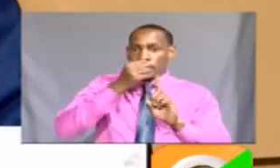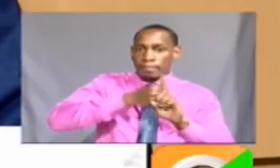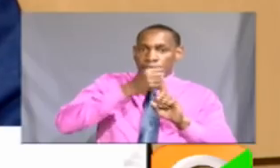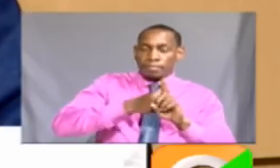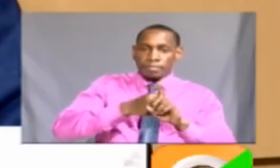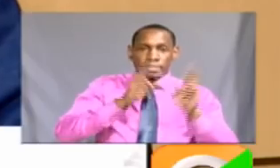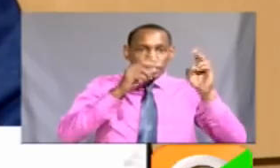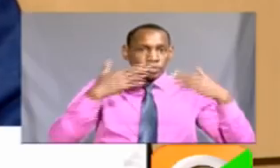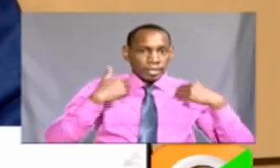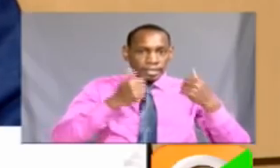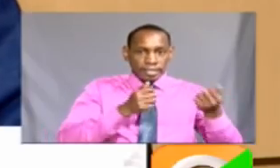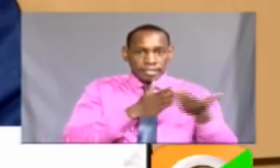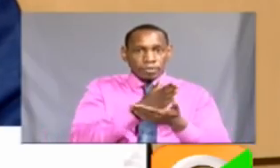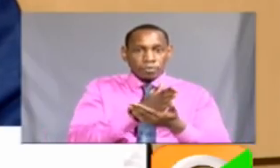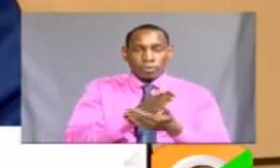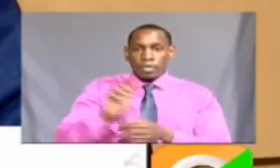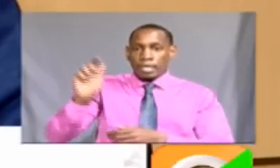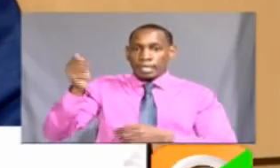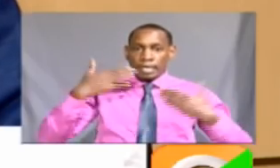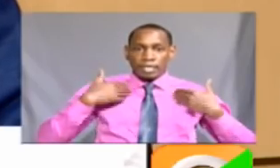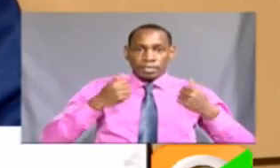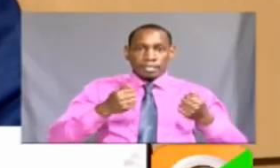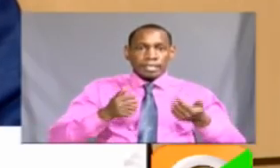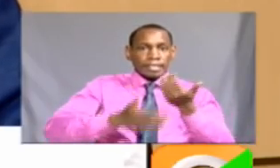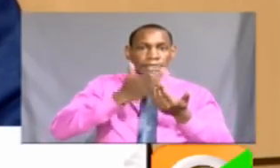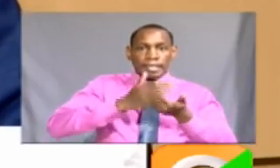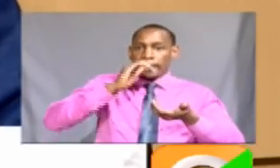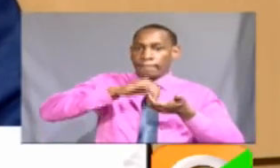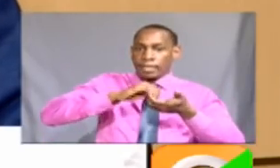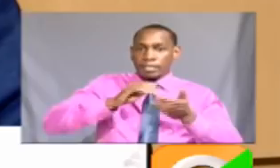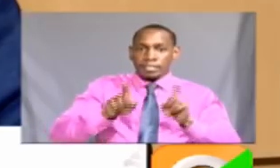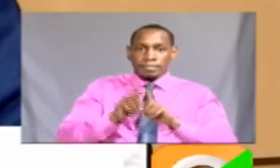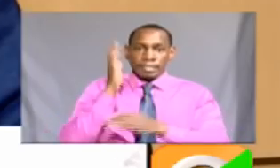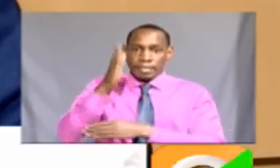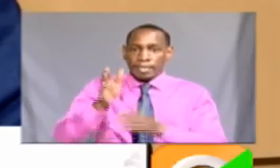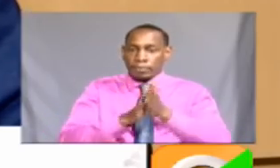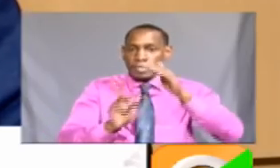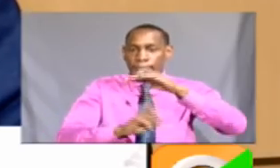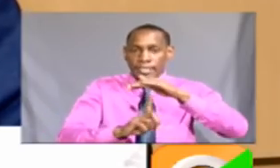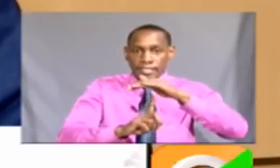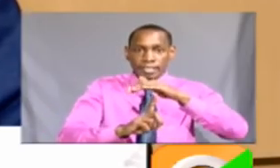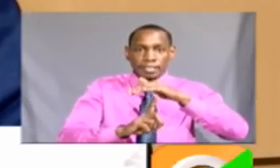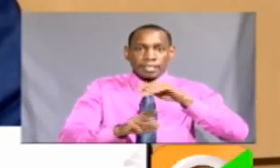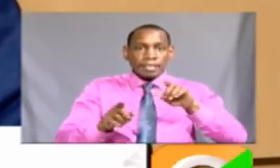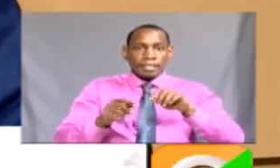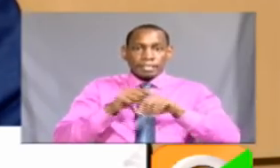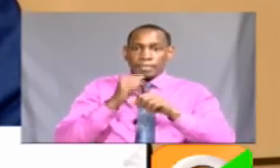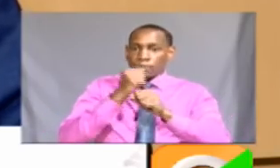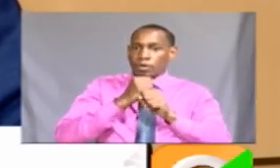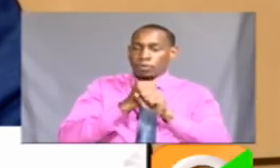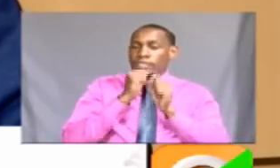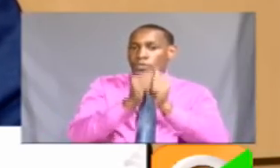health through the Kenya Health Care Federation, and also directly to the ministry, you know, even when we were working